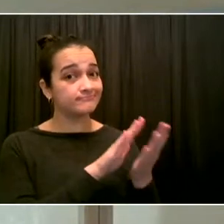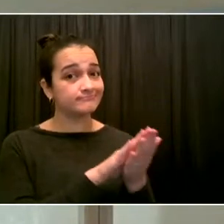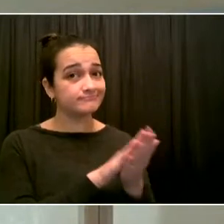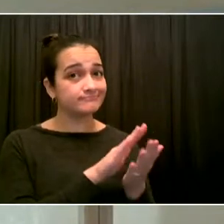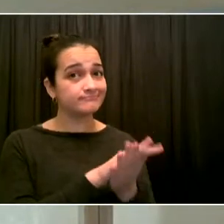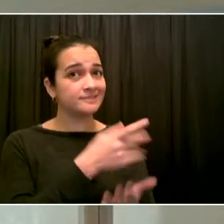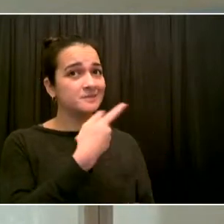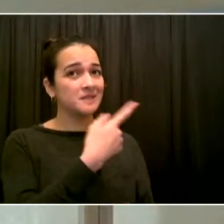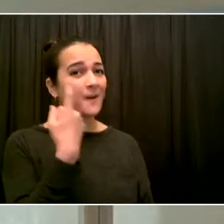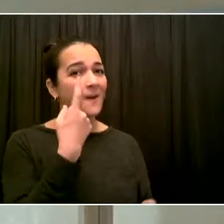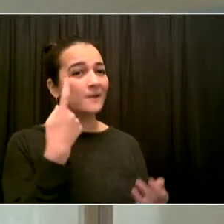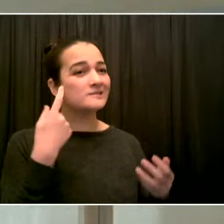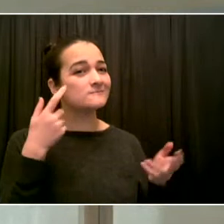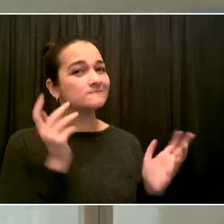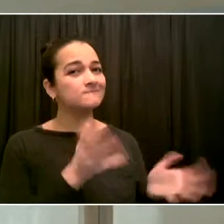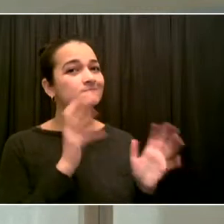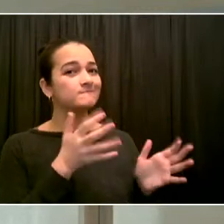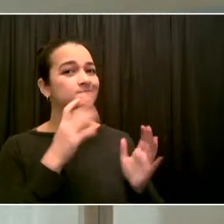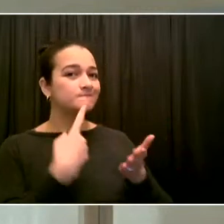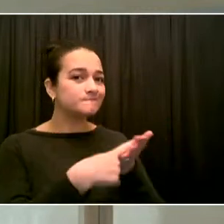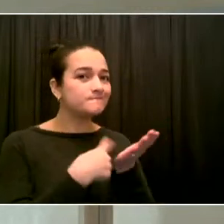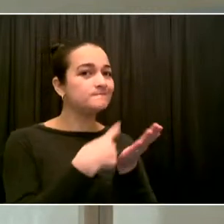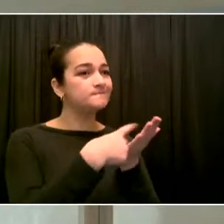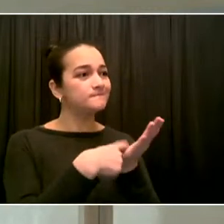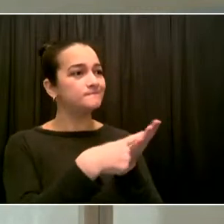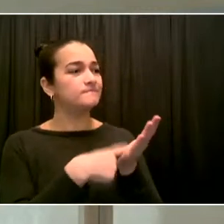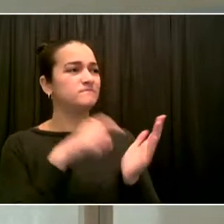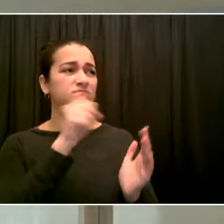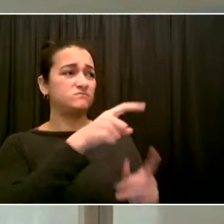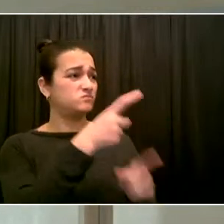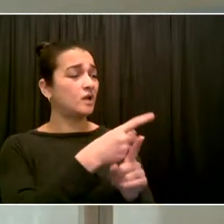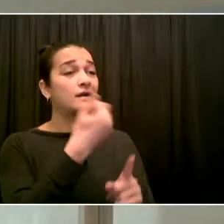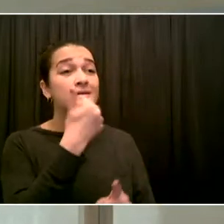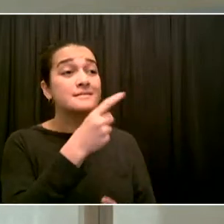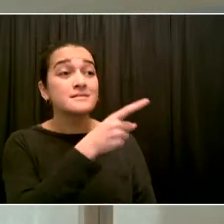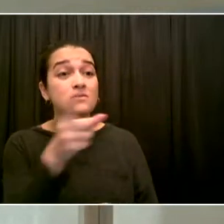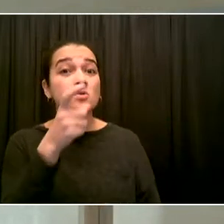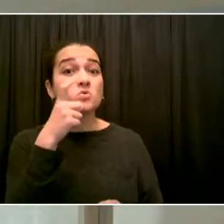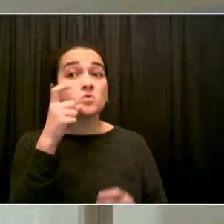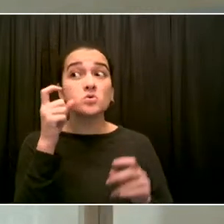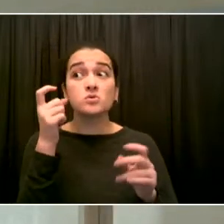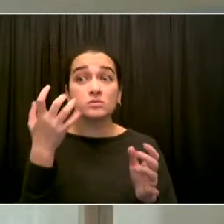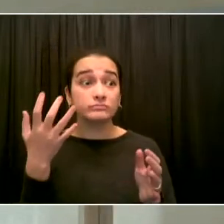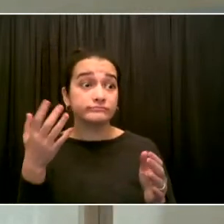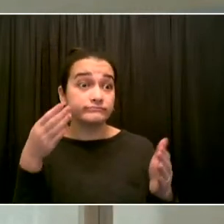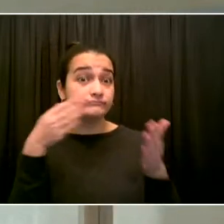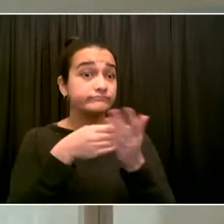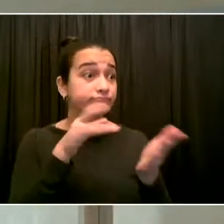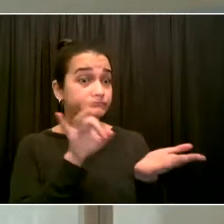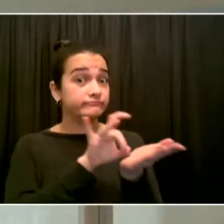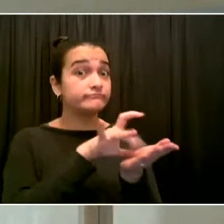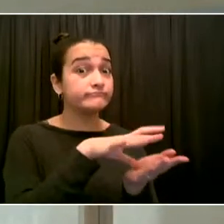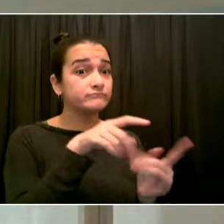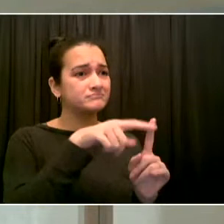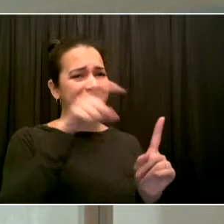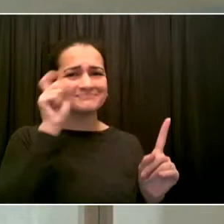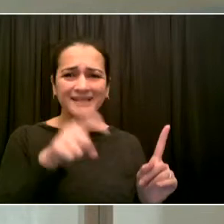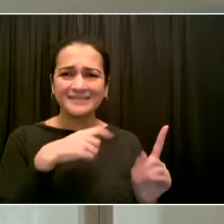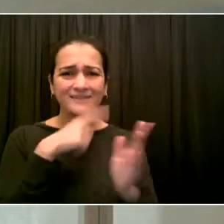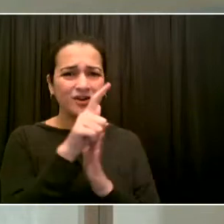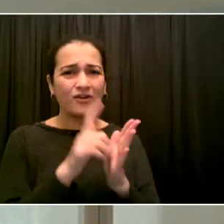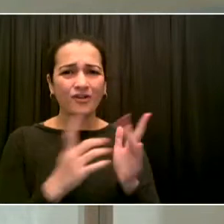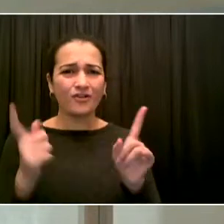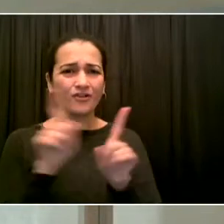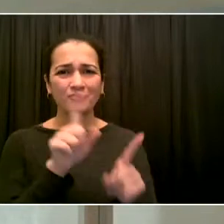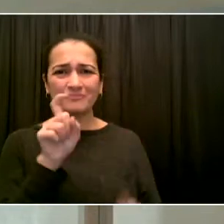became mayor, you at the beginning of the administration gave us the funding and the direction to pilot